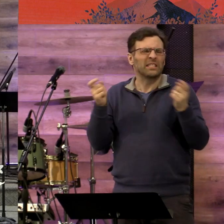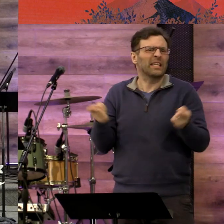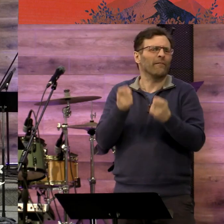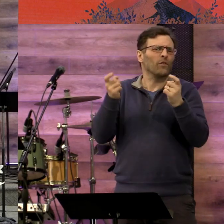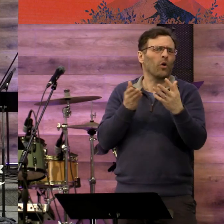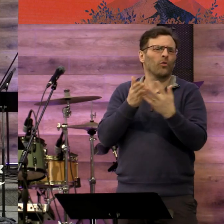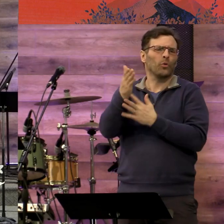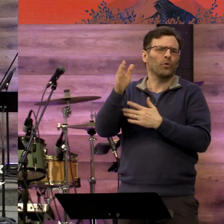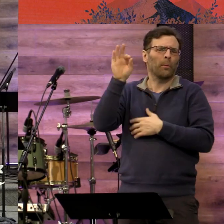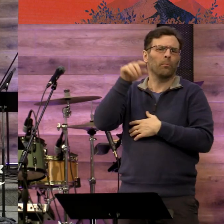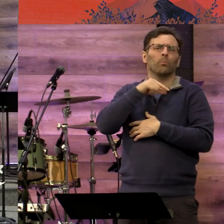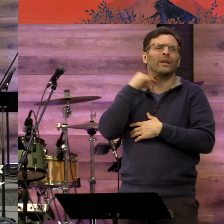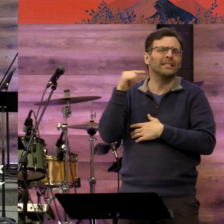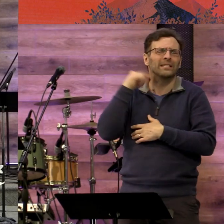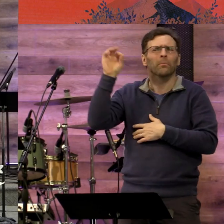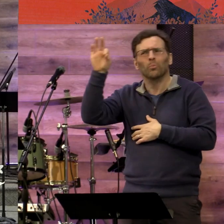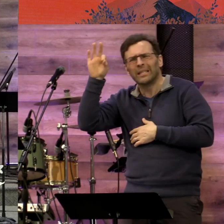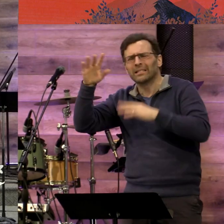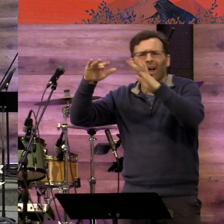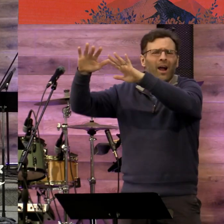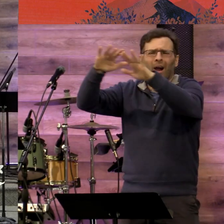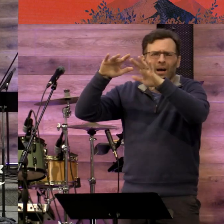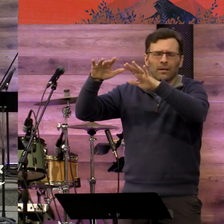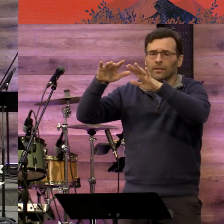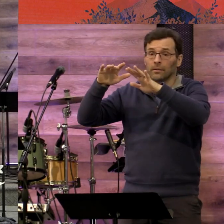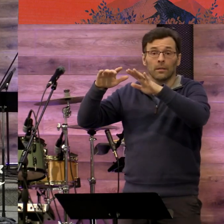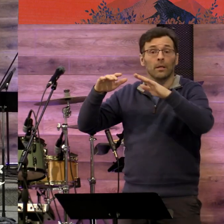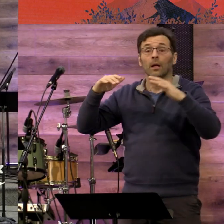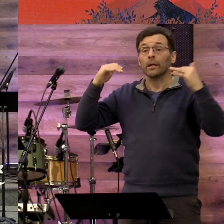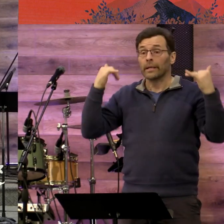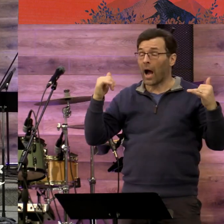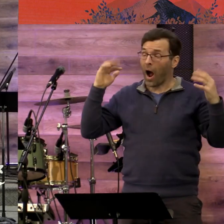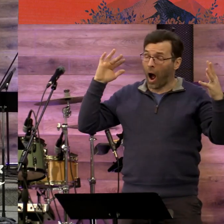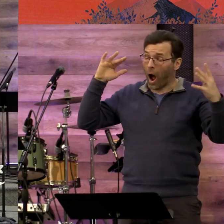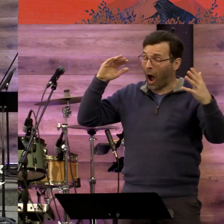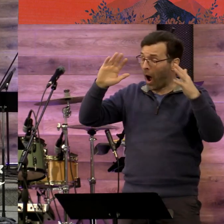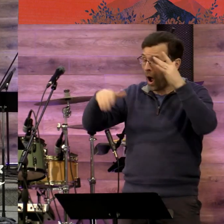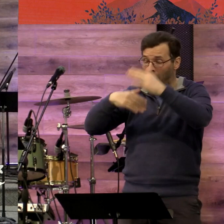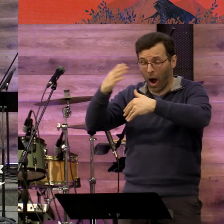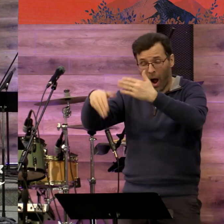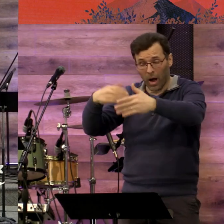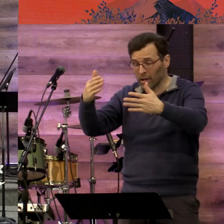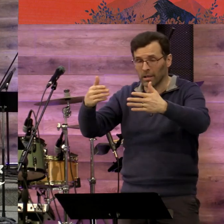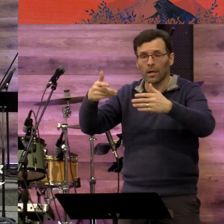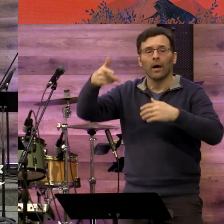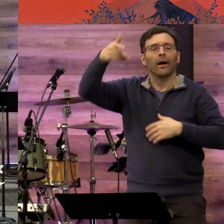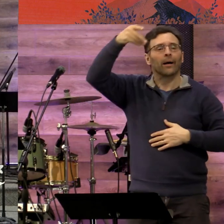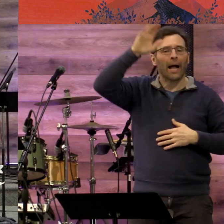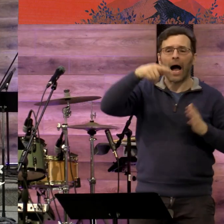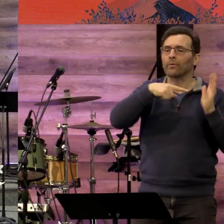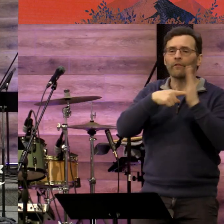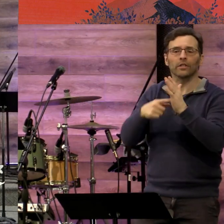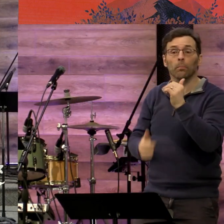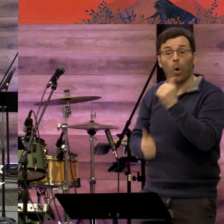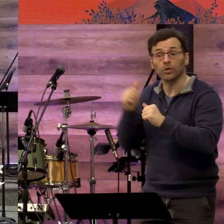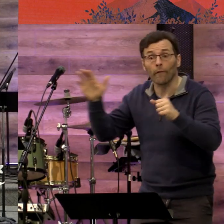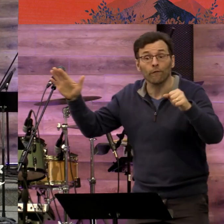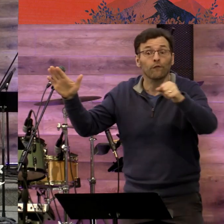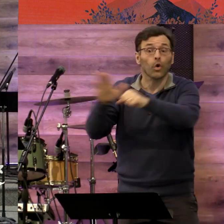the priesthood and the sacrifice. But now, after all of that, we read that God reveals himself most